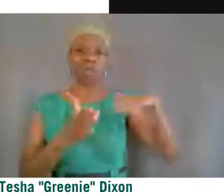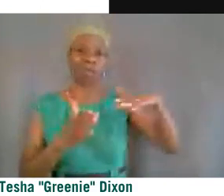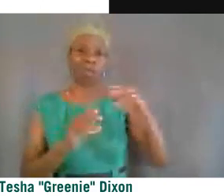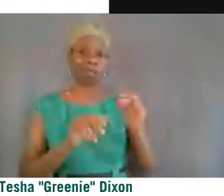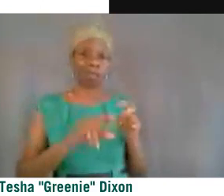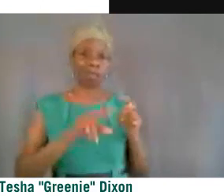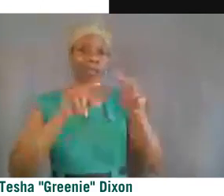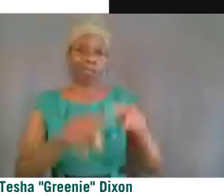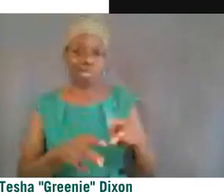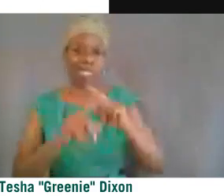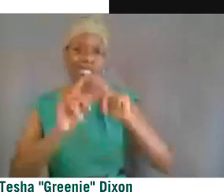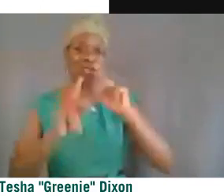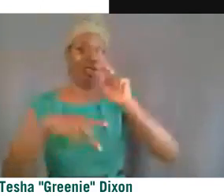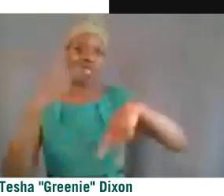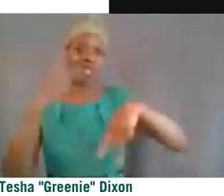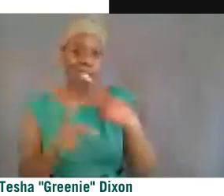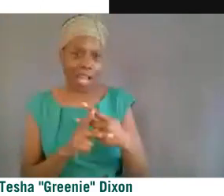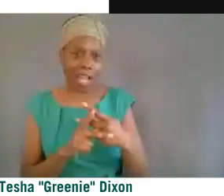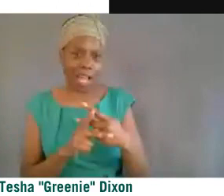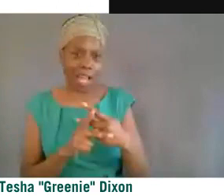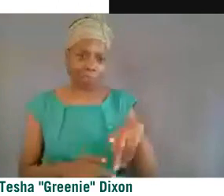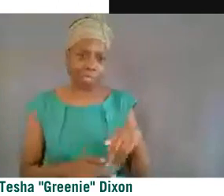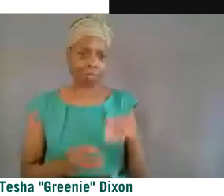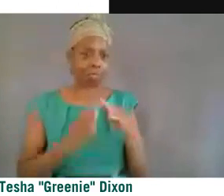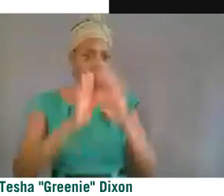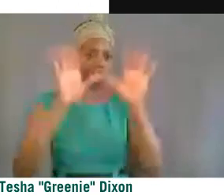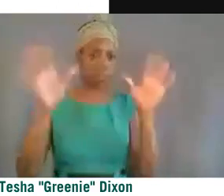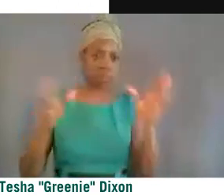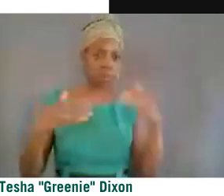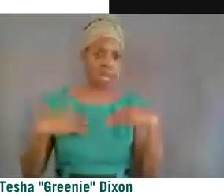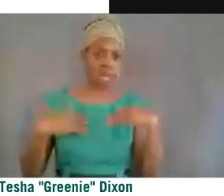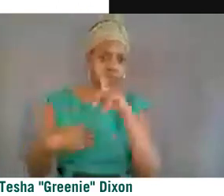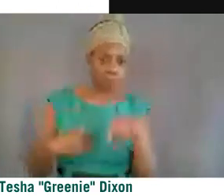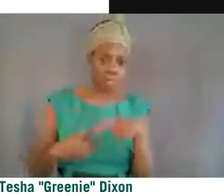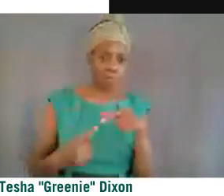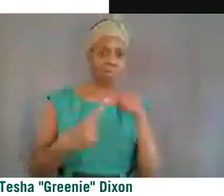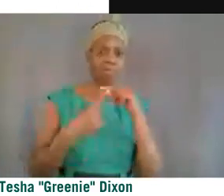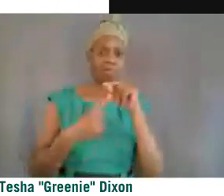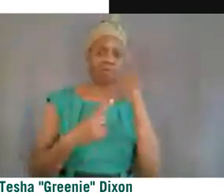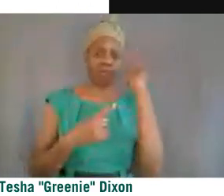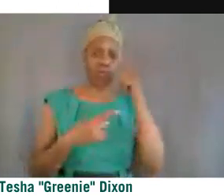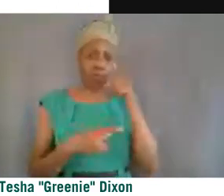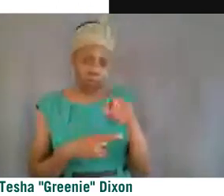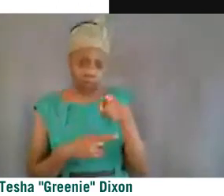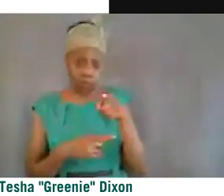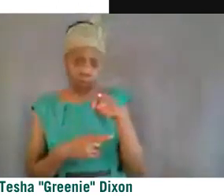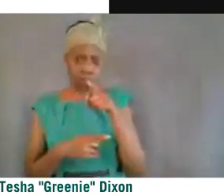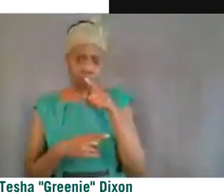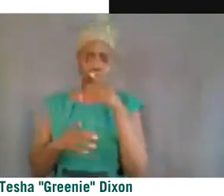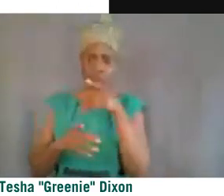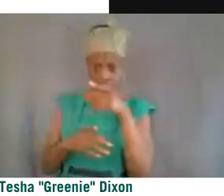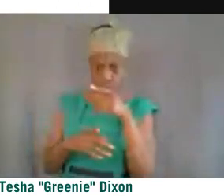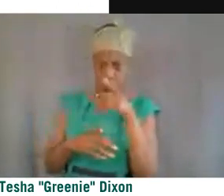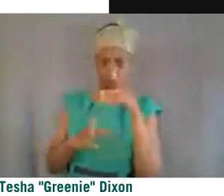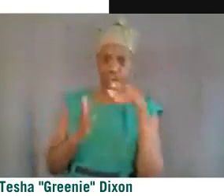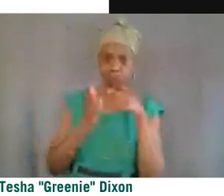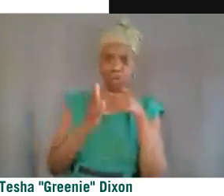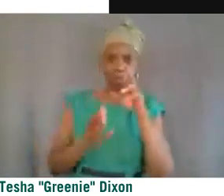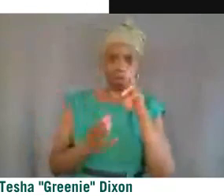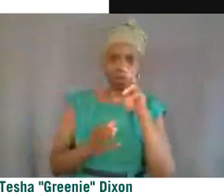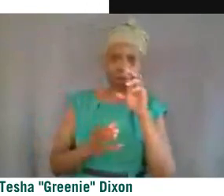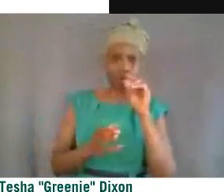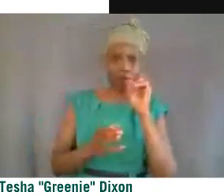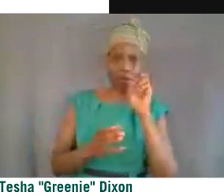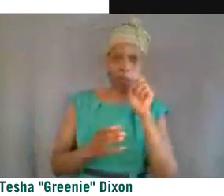palsy. Because obviously, and we've actually got a question in specifically for you, Dr. Rosenberg, about dystonia. So I'd love to